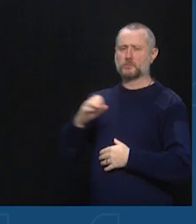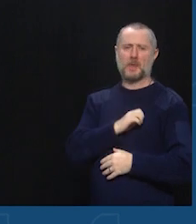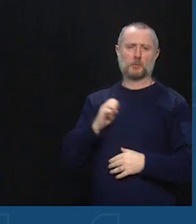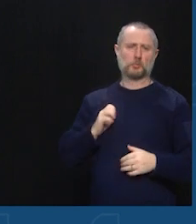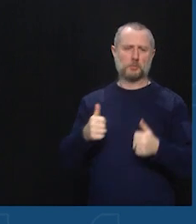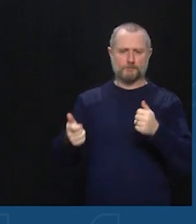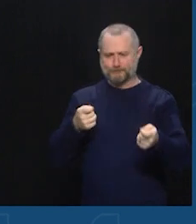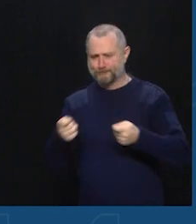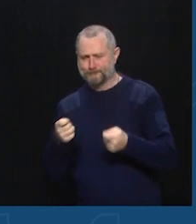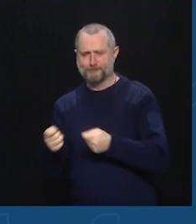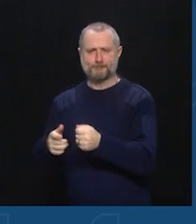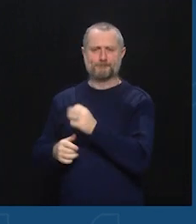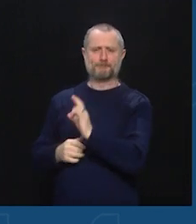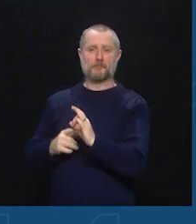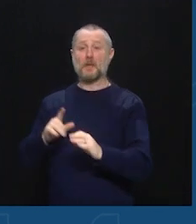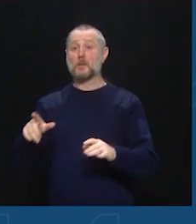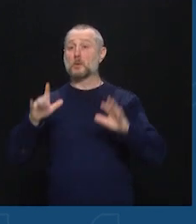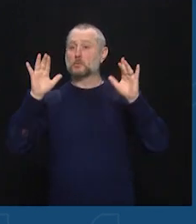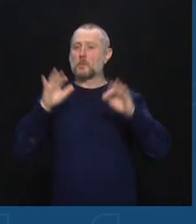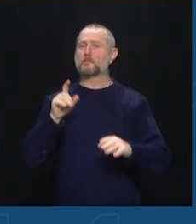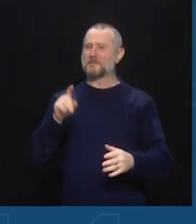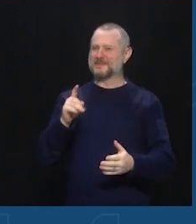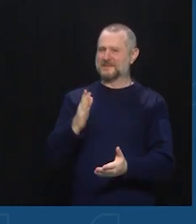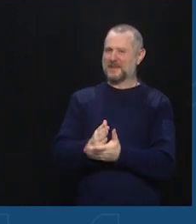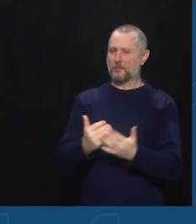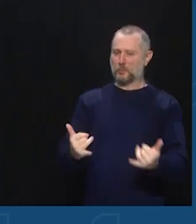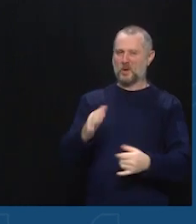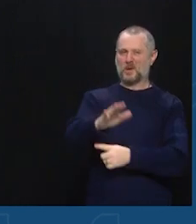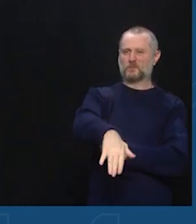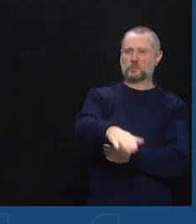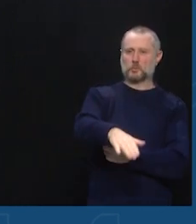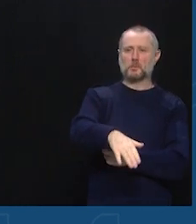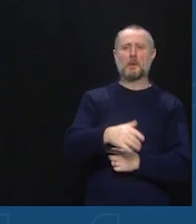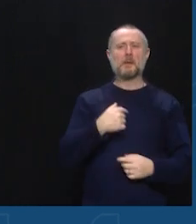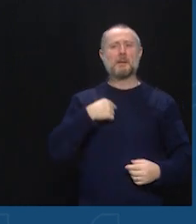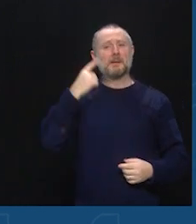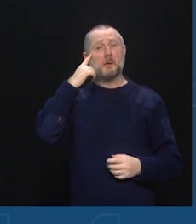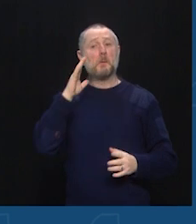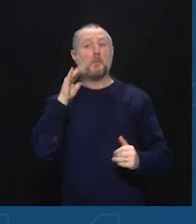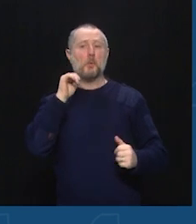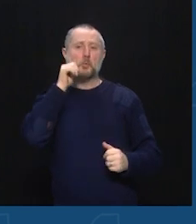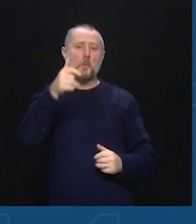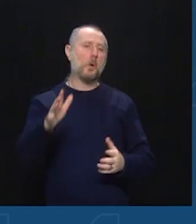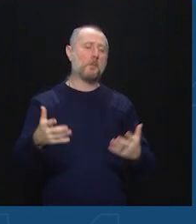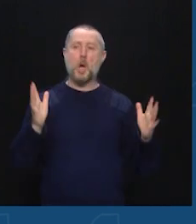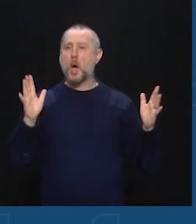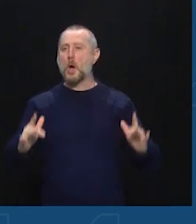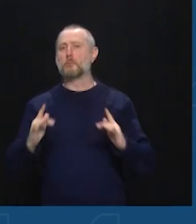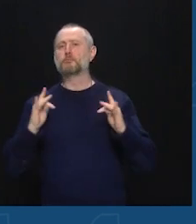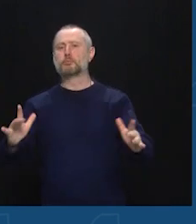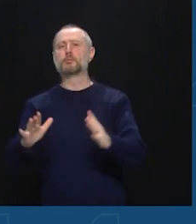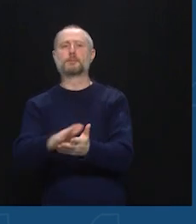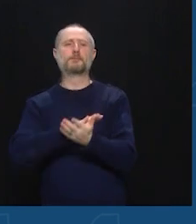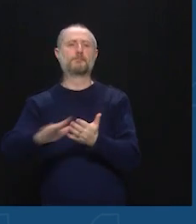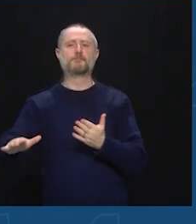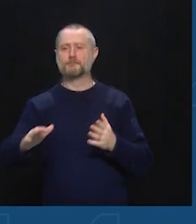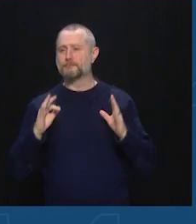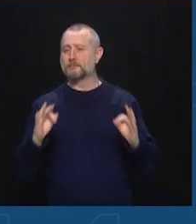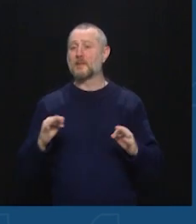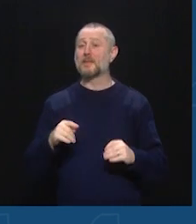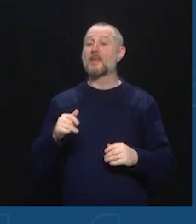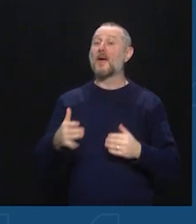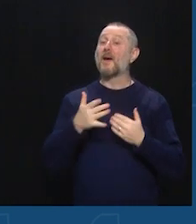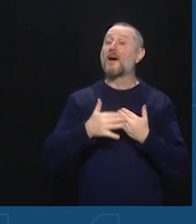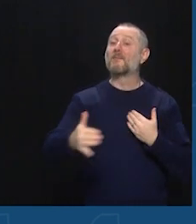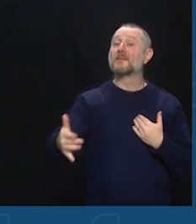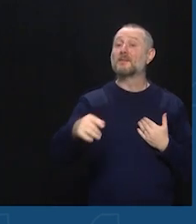end today. We expect your roads to be clear tomorrow, and then we expect relatively mild weather